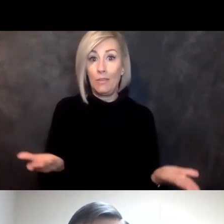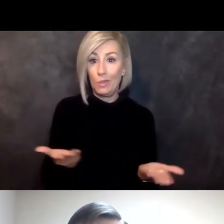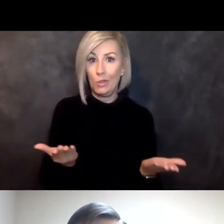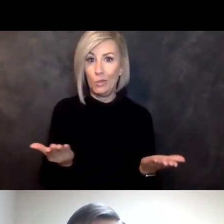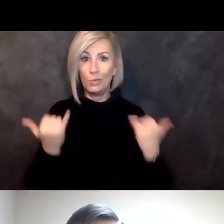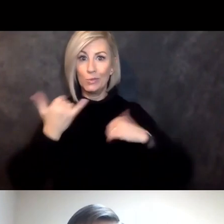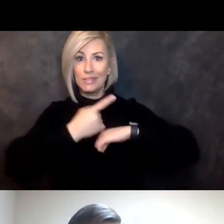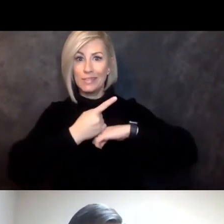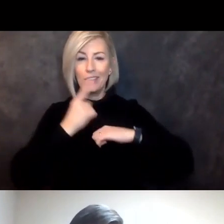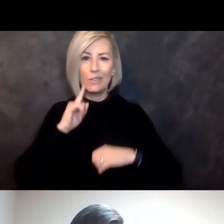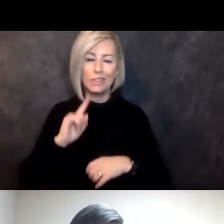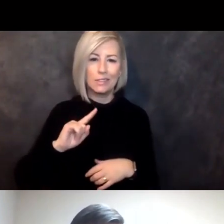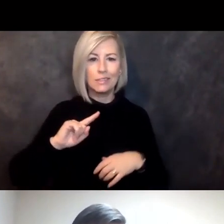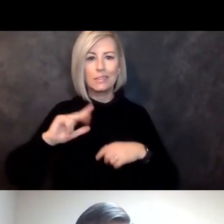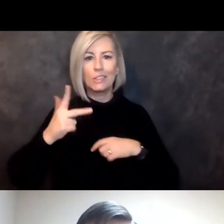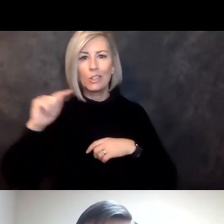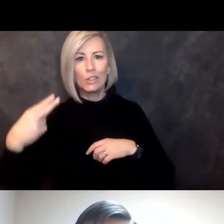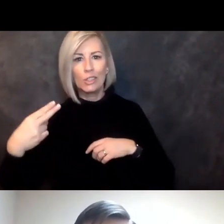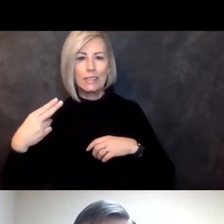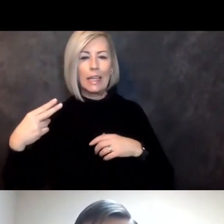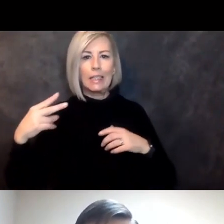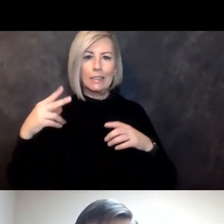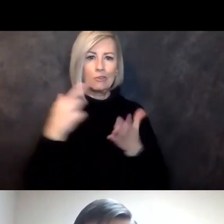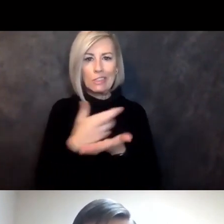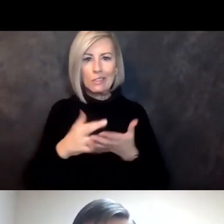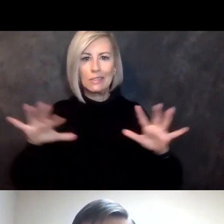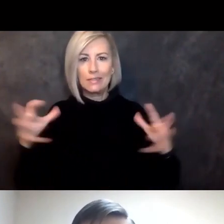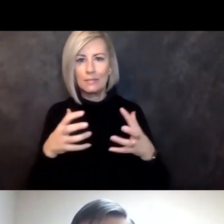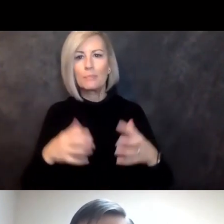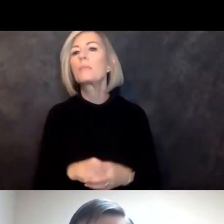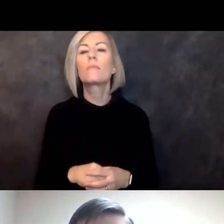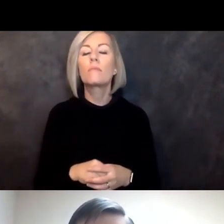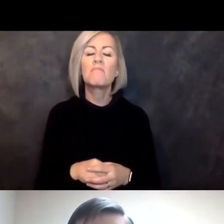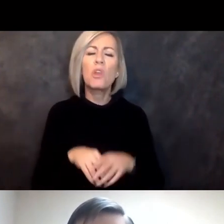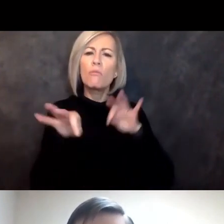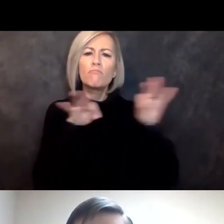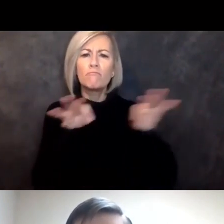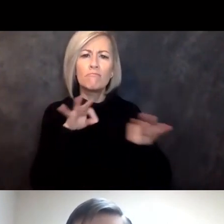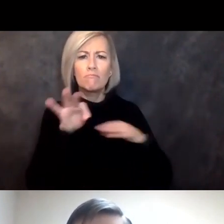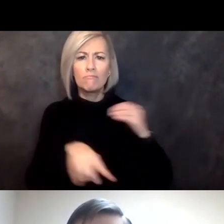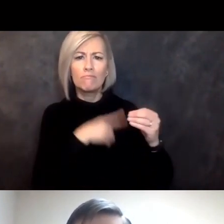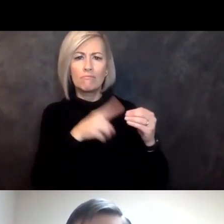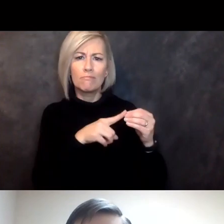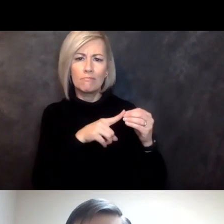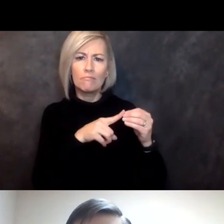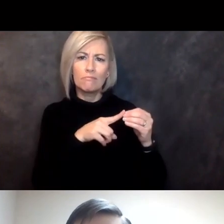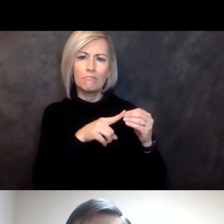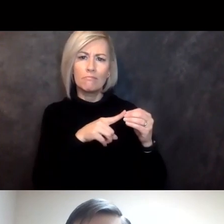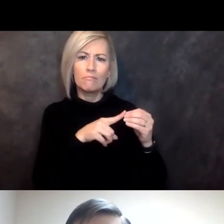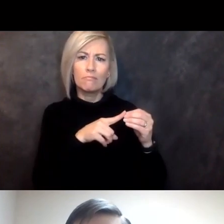Thursday Resource Roundup. Why don't you tell us a little bit about the